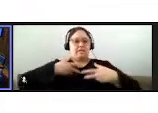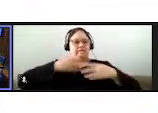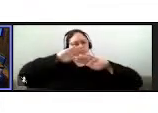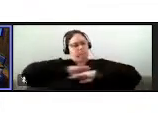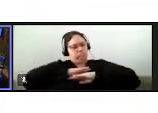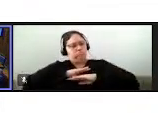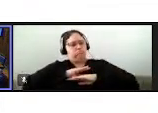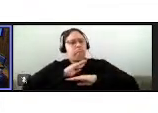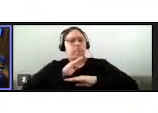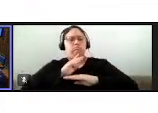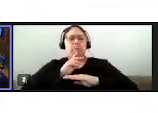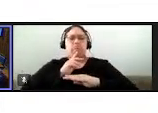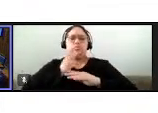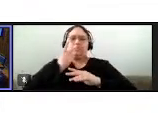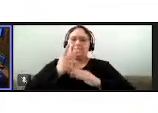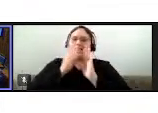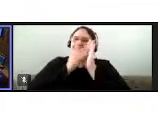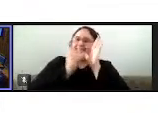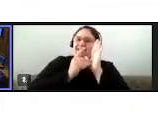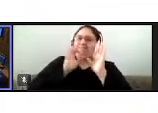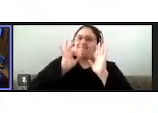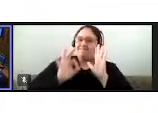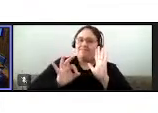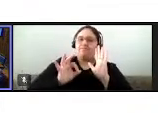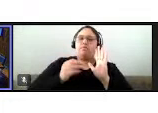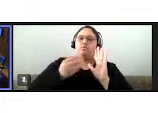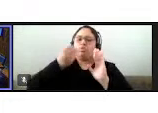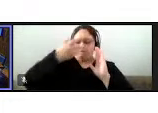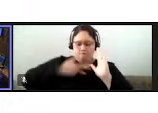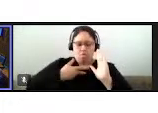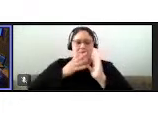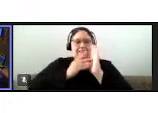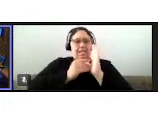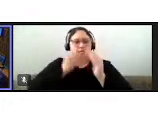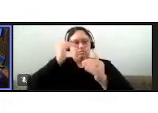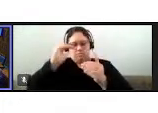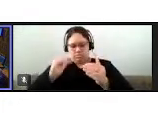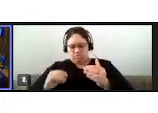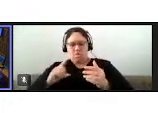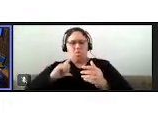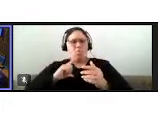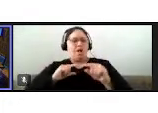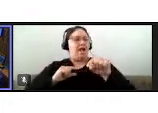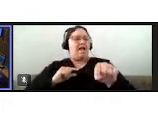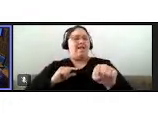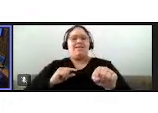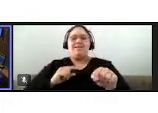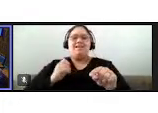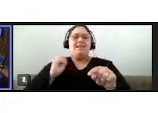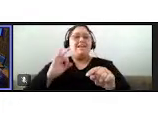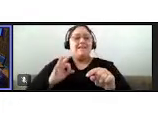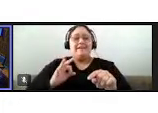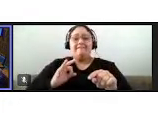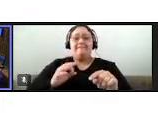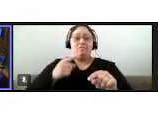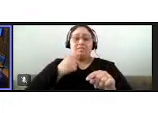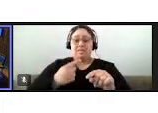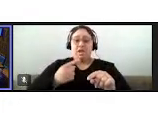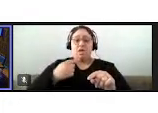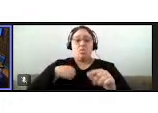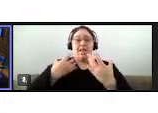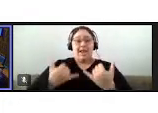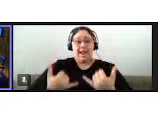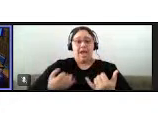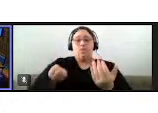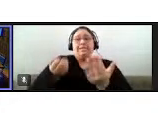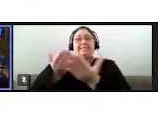assurance, looking at the dates that are in front of us? Because if you have, to an extent of you are going to have a